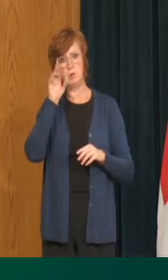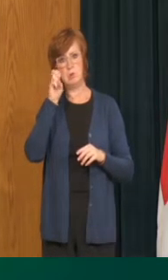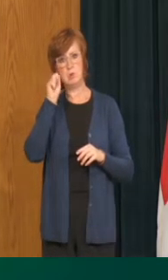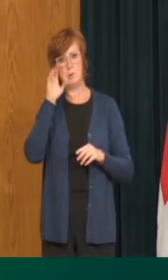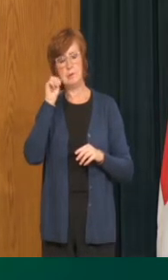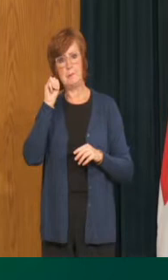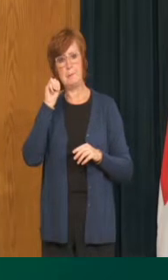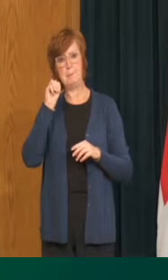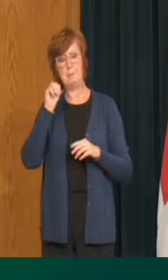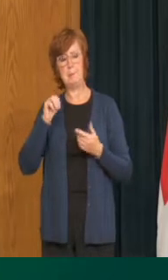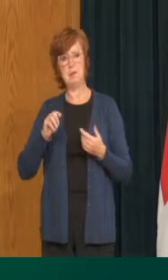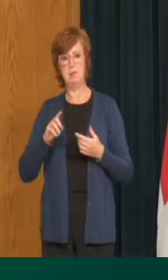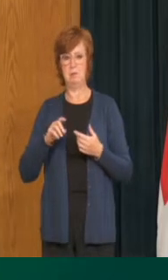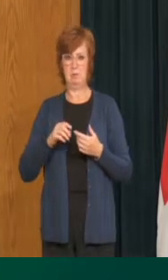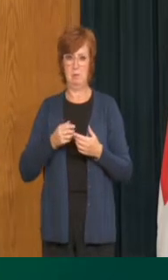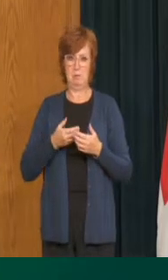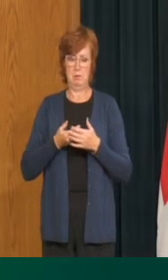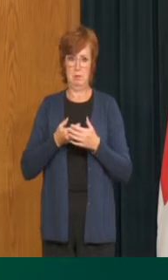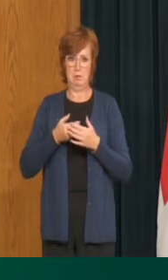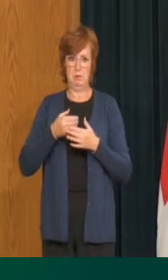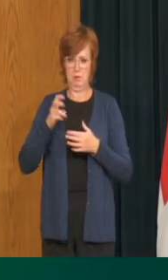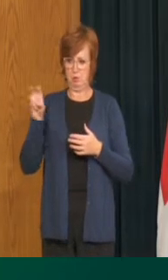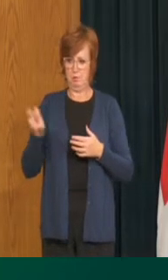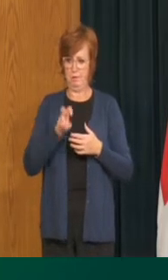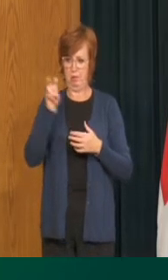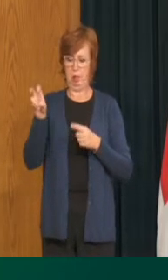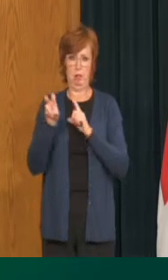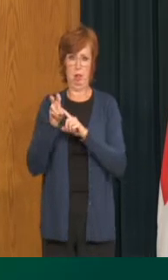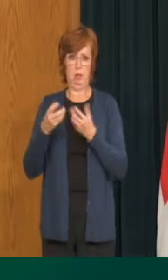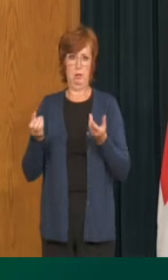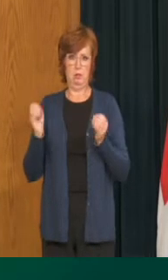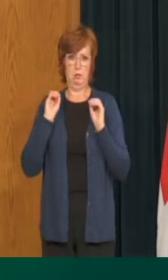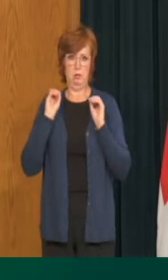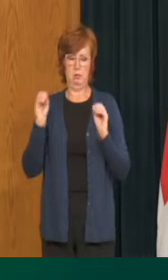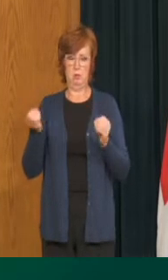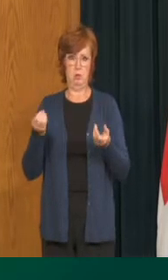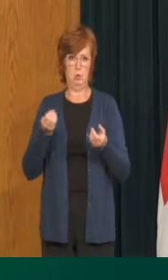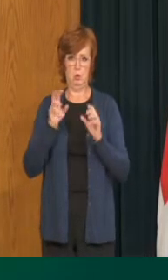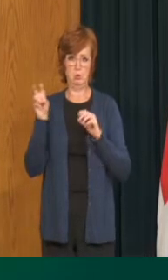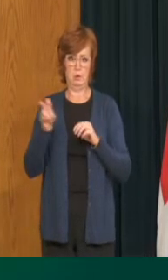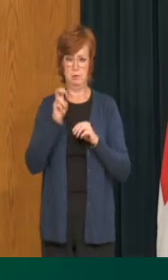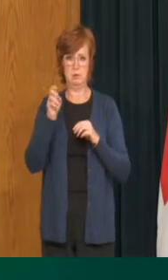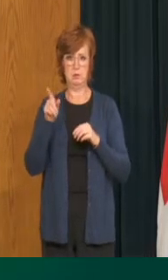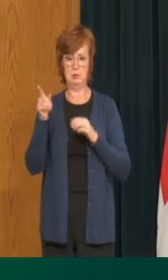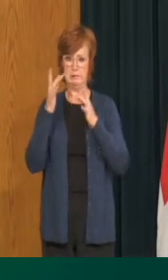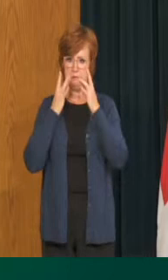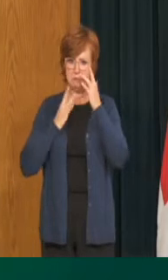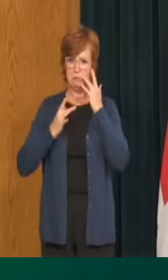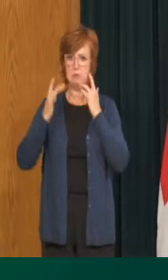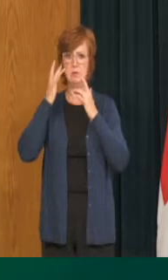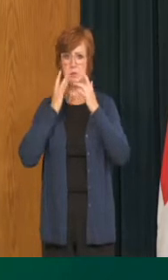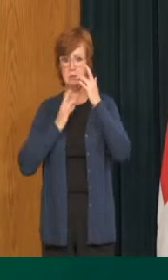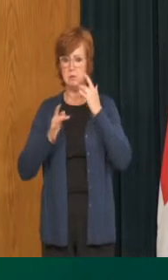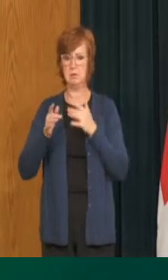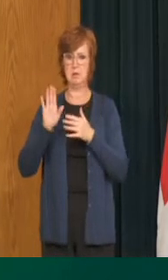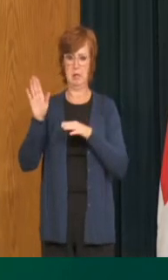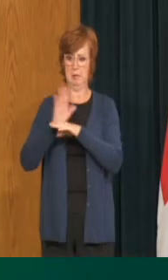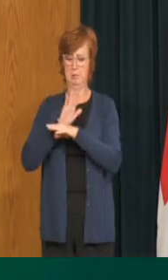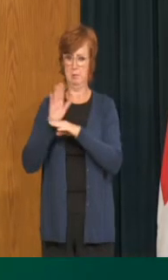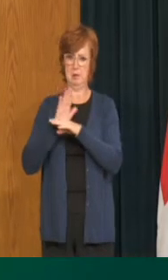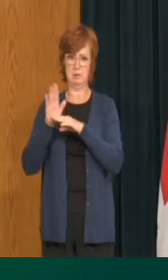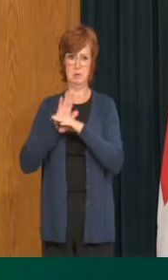economic challenges are starting to arise there, but as well as the methods in which people get to other places to